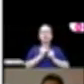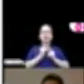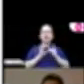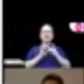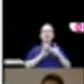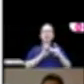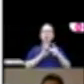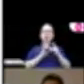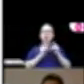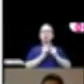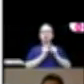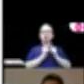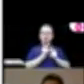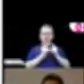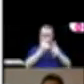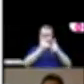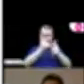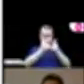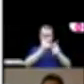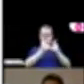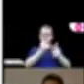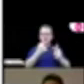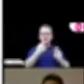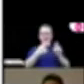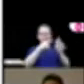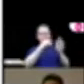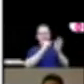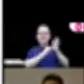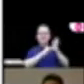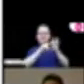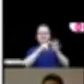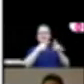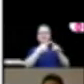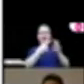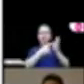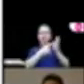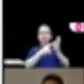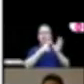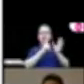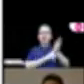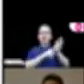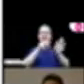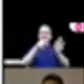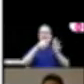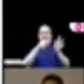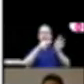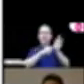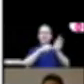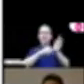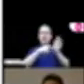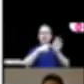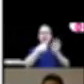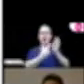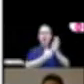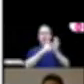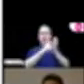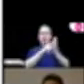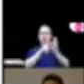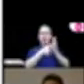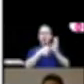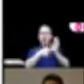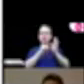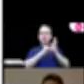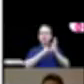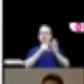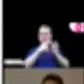you don't say it as it is. So it's about sleeping. You can just say, oh, I was found sleeping with a woman